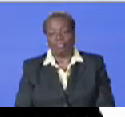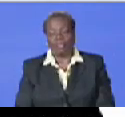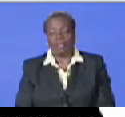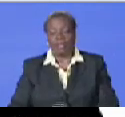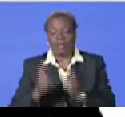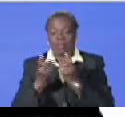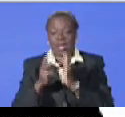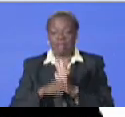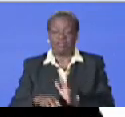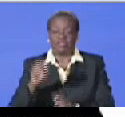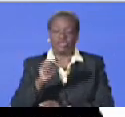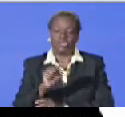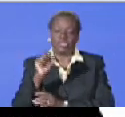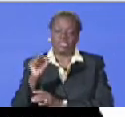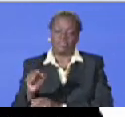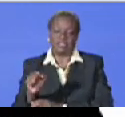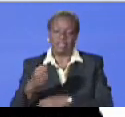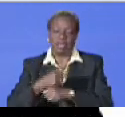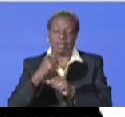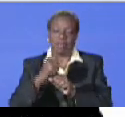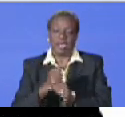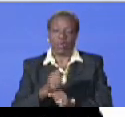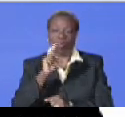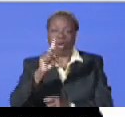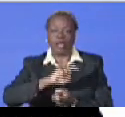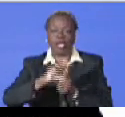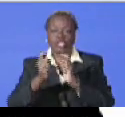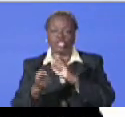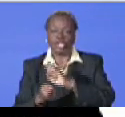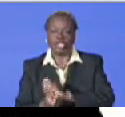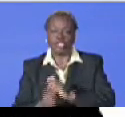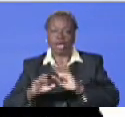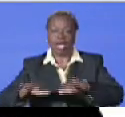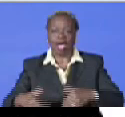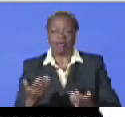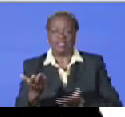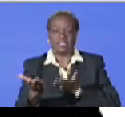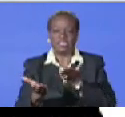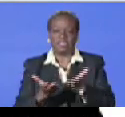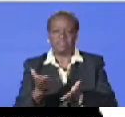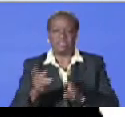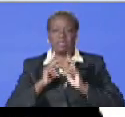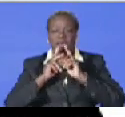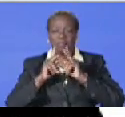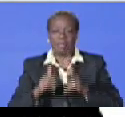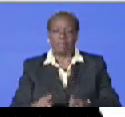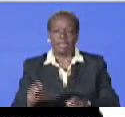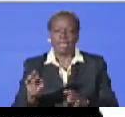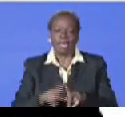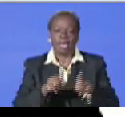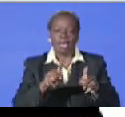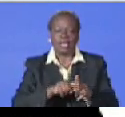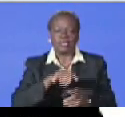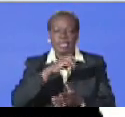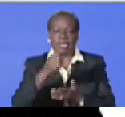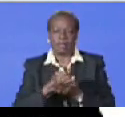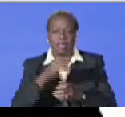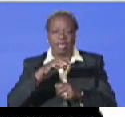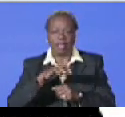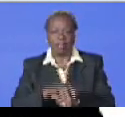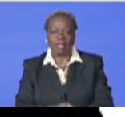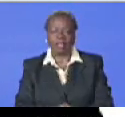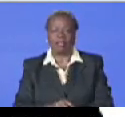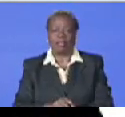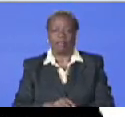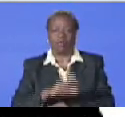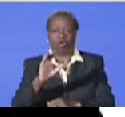The Department of Social Services has made at least one change to how it services the public as the economic impact of COVID-19 plays